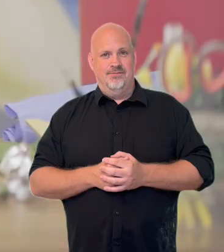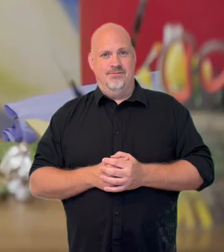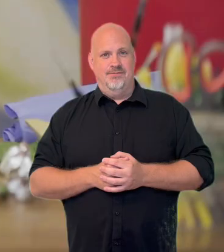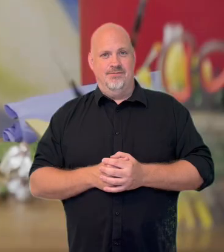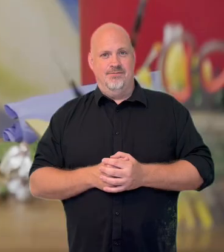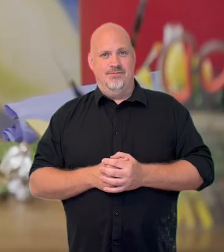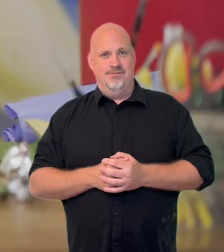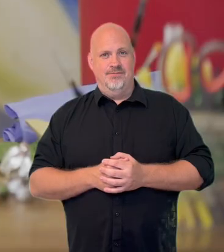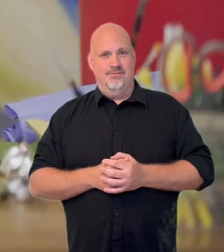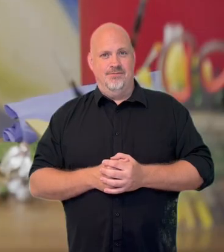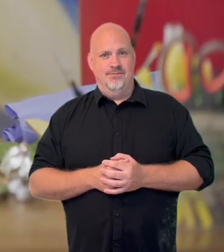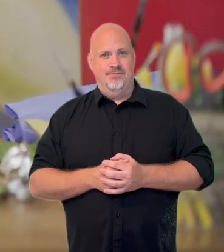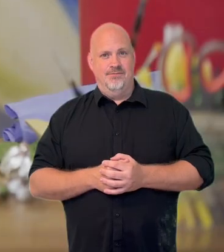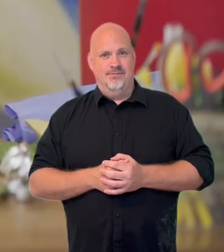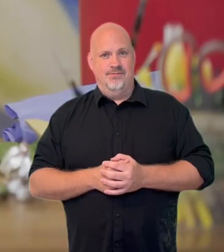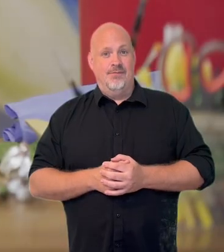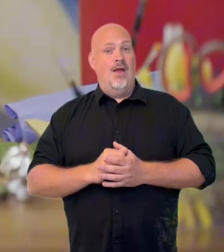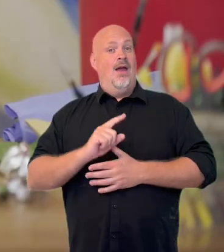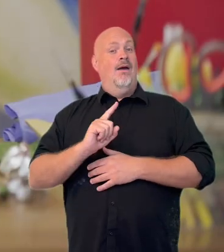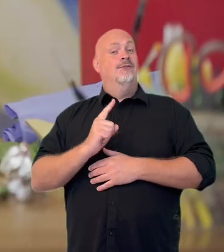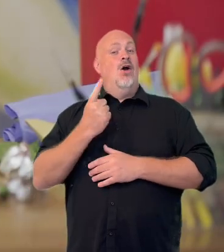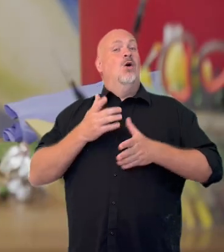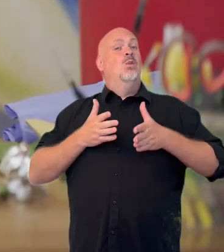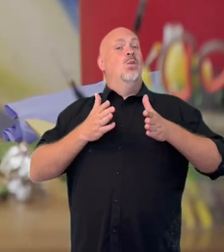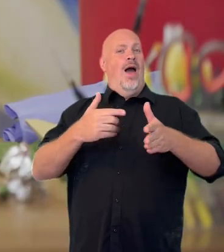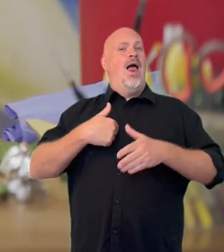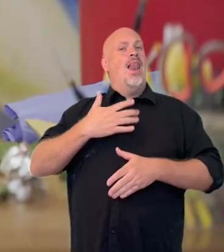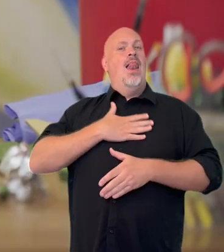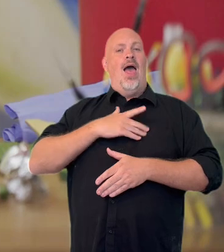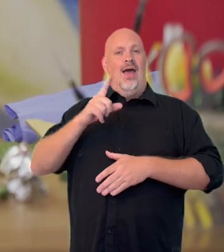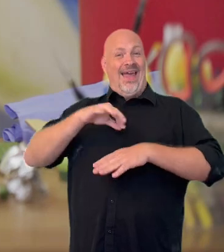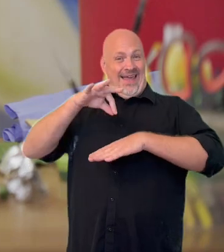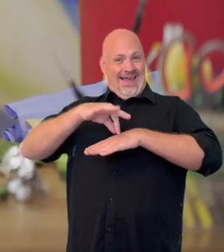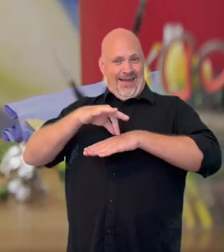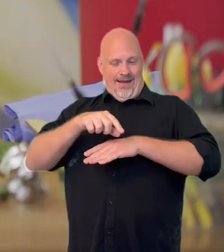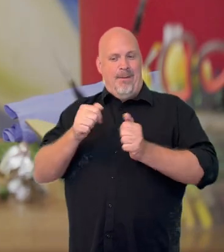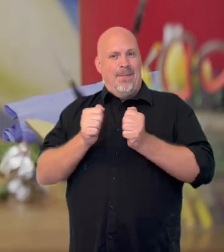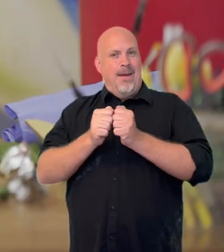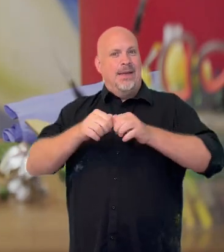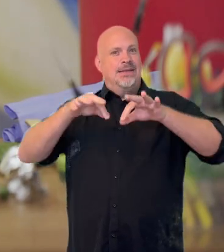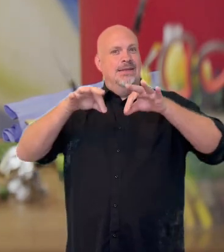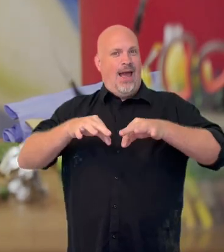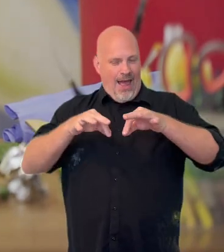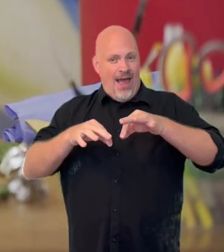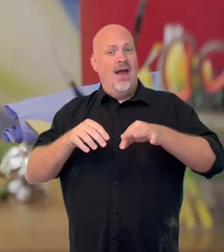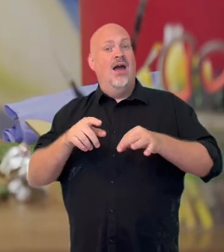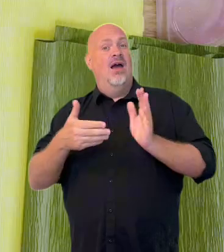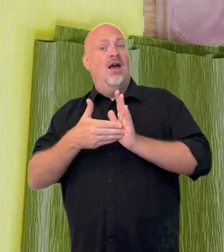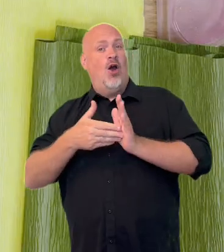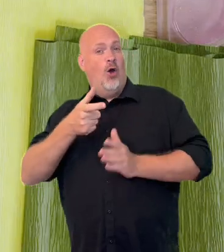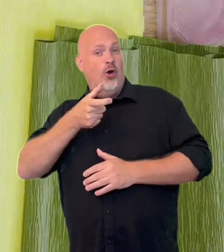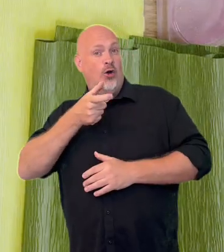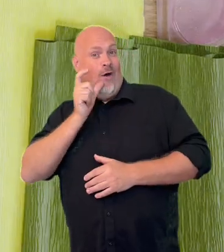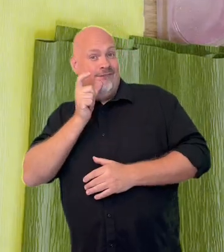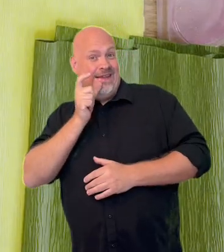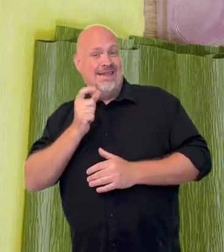One of the first ways I like to dye paper is with inks and coffee.